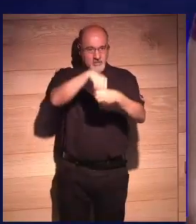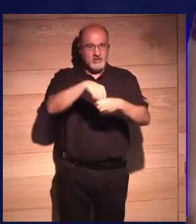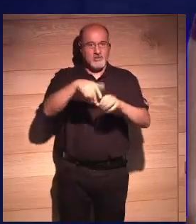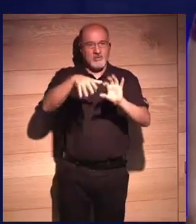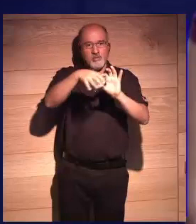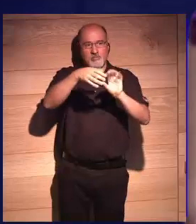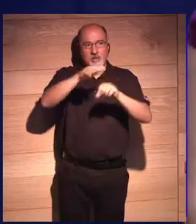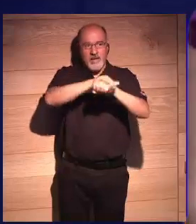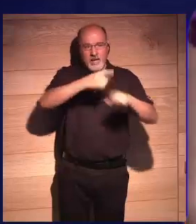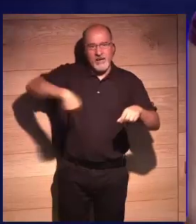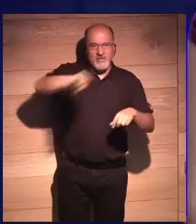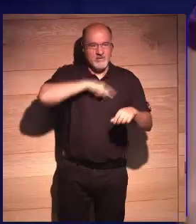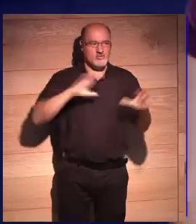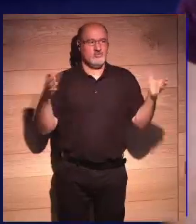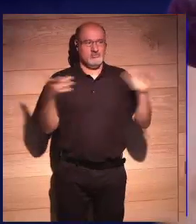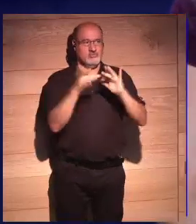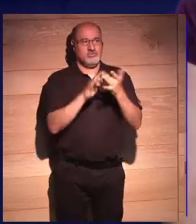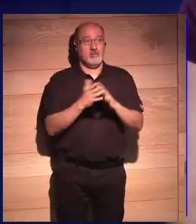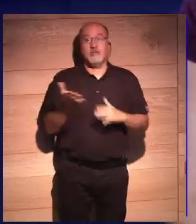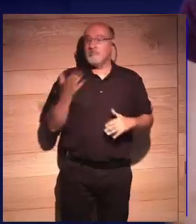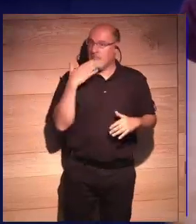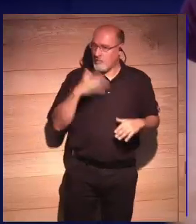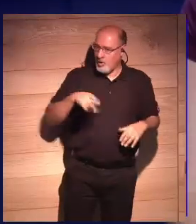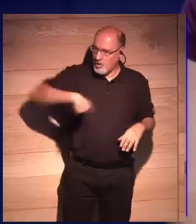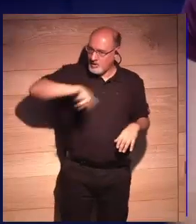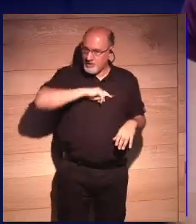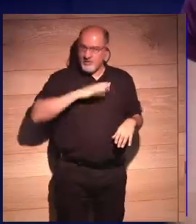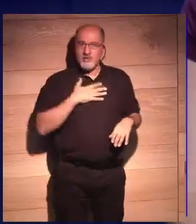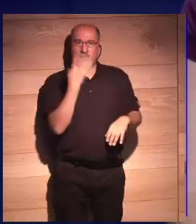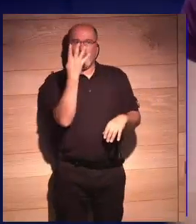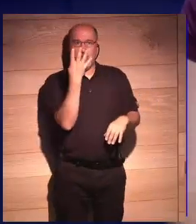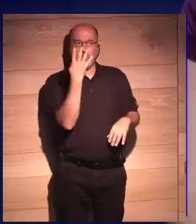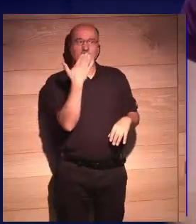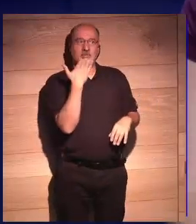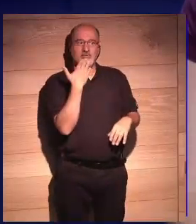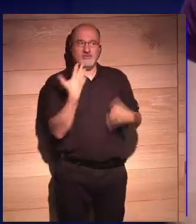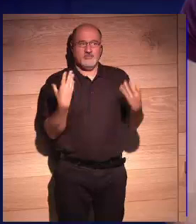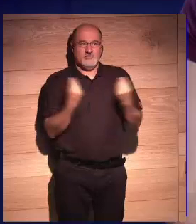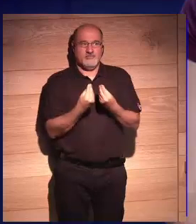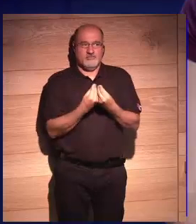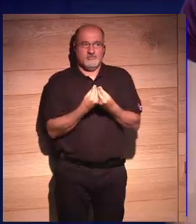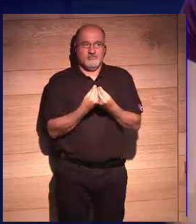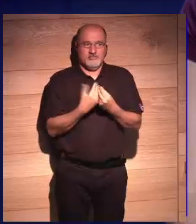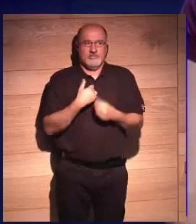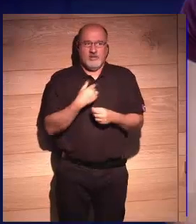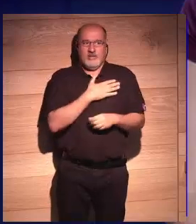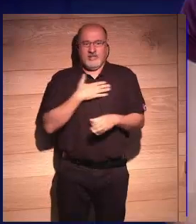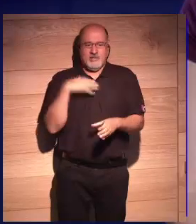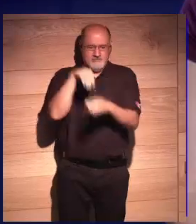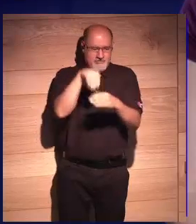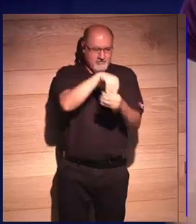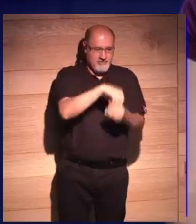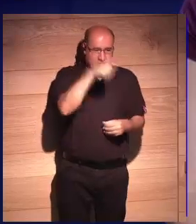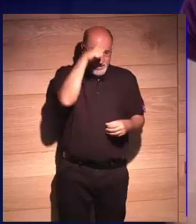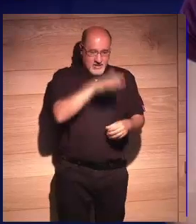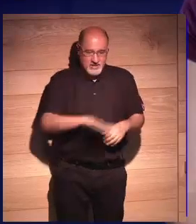same example. But wouldn't it be cool to live the Goonies with four friends and be